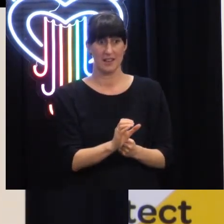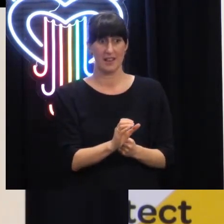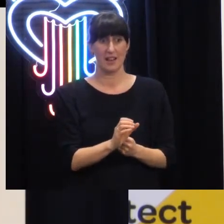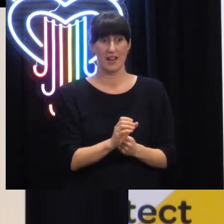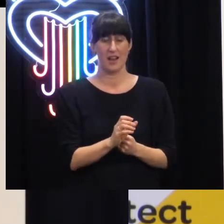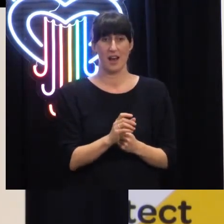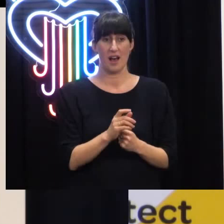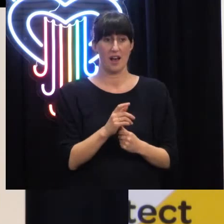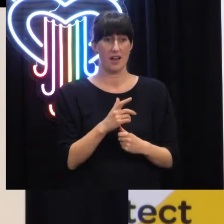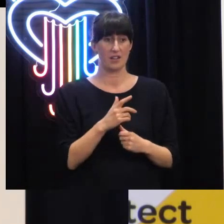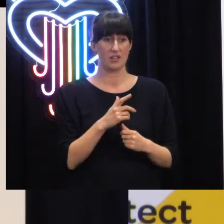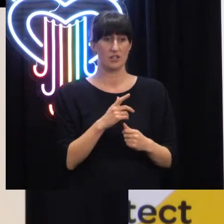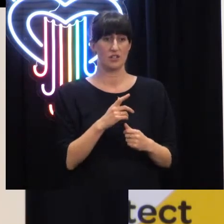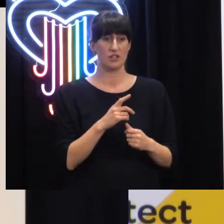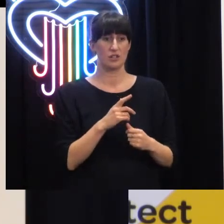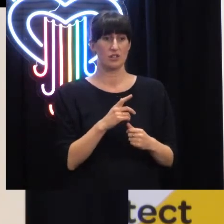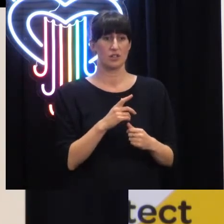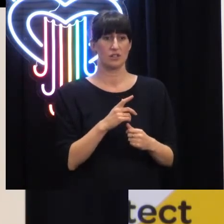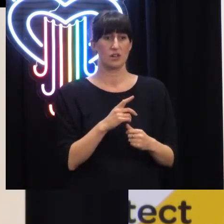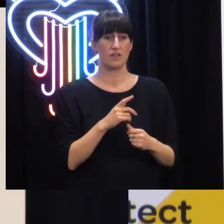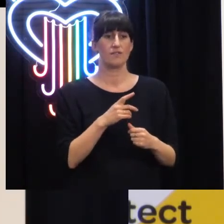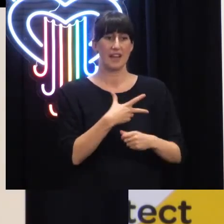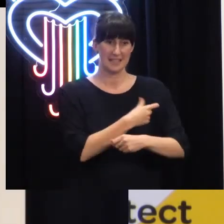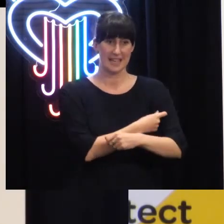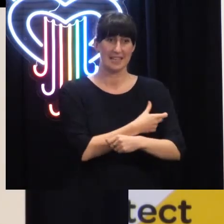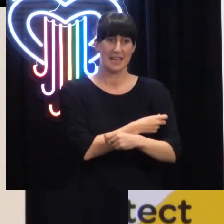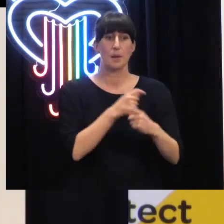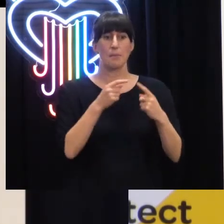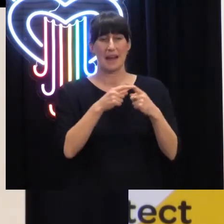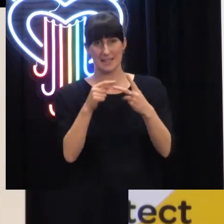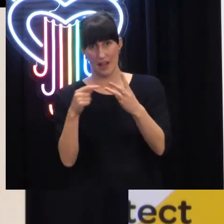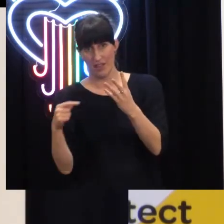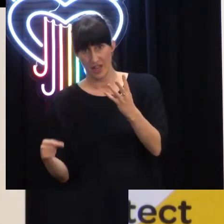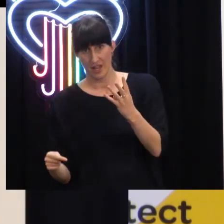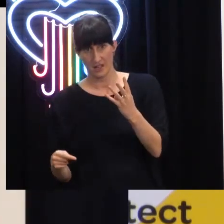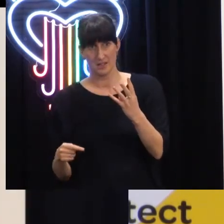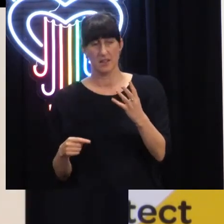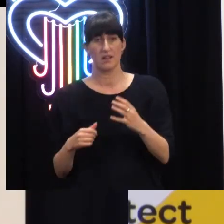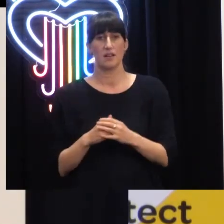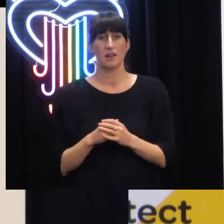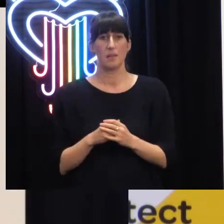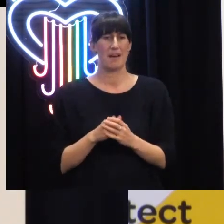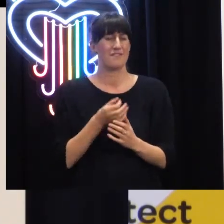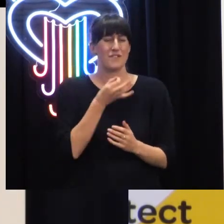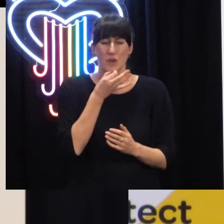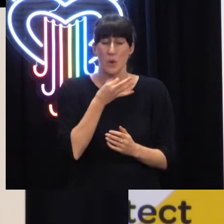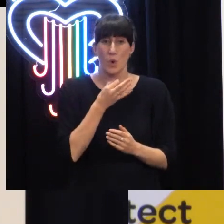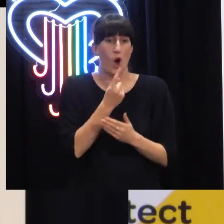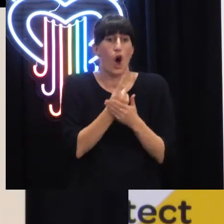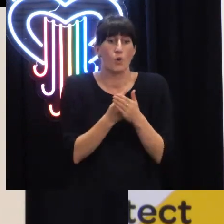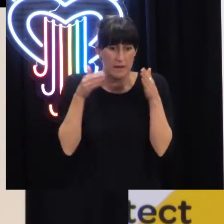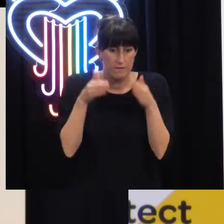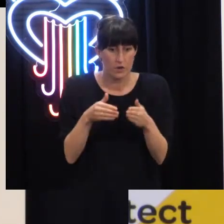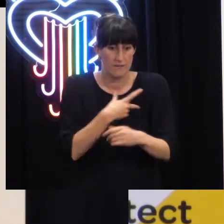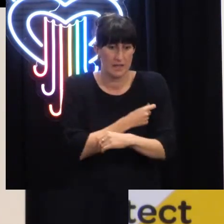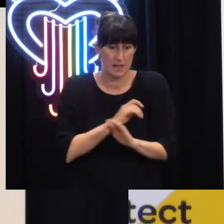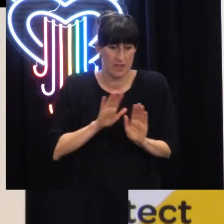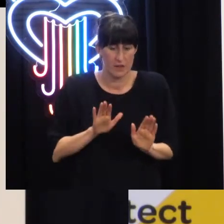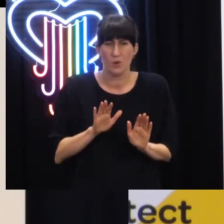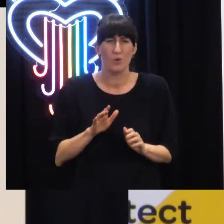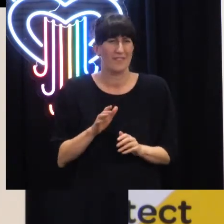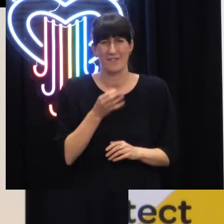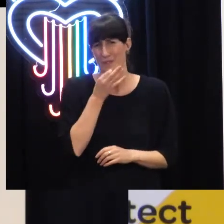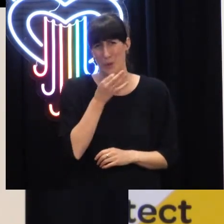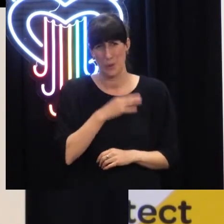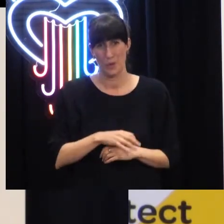Denmark has work at the border. So in fact, yeah, as I say, very few. They're coupling vaccine together with